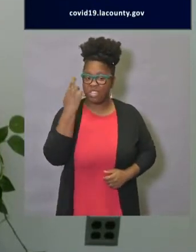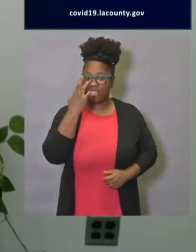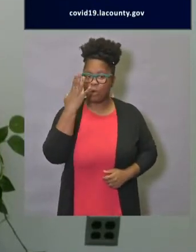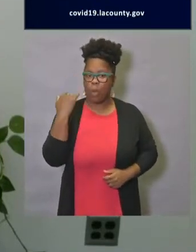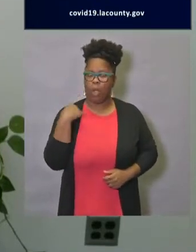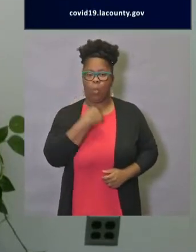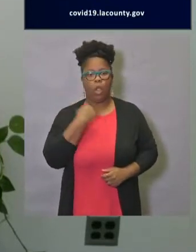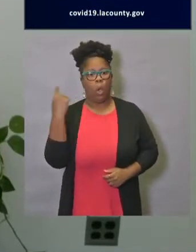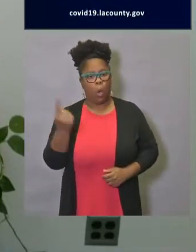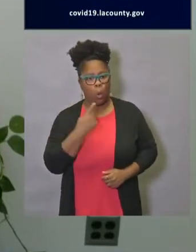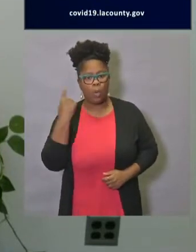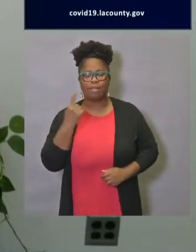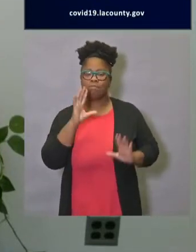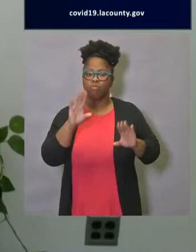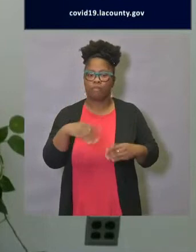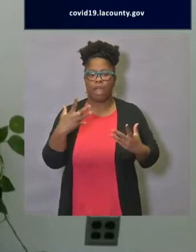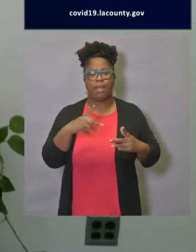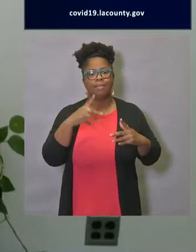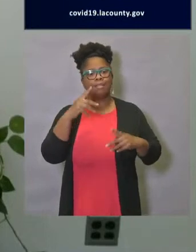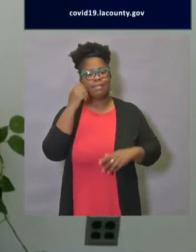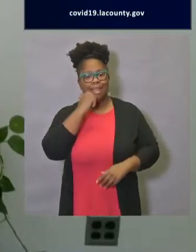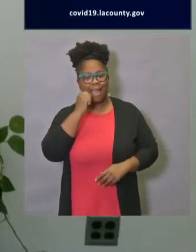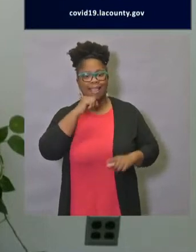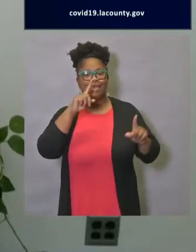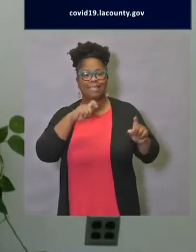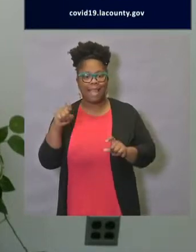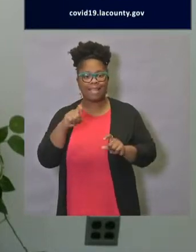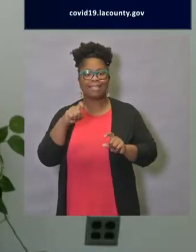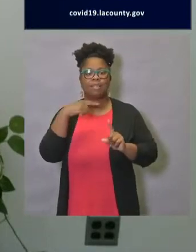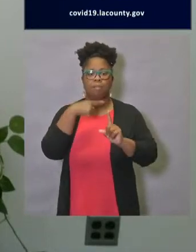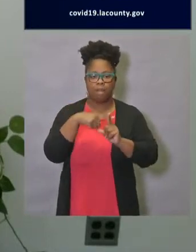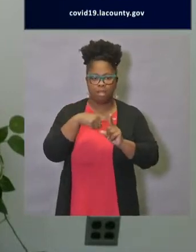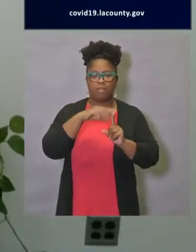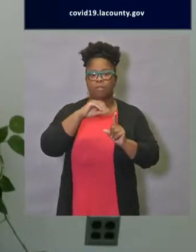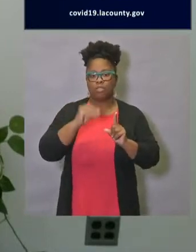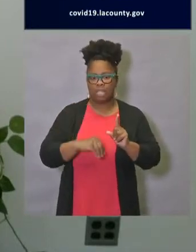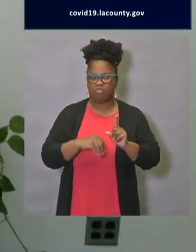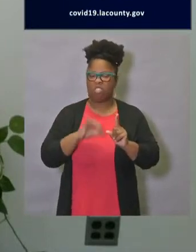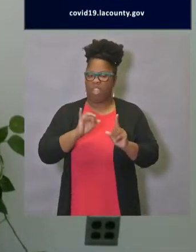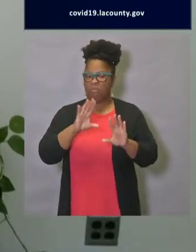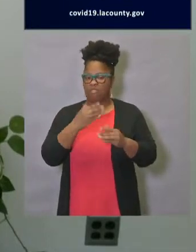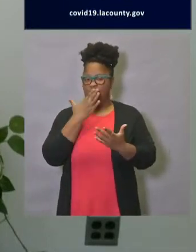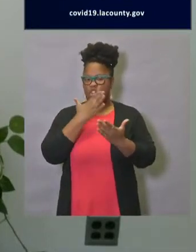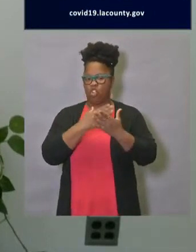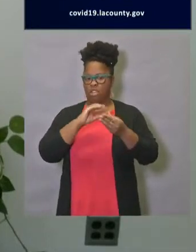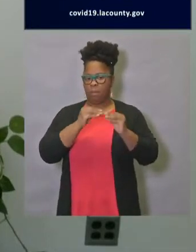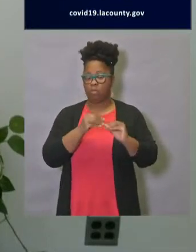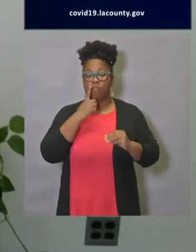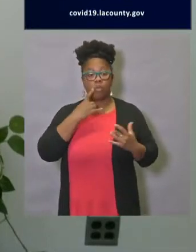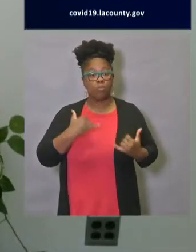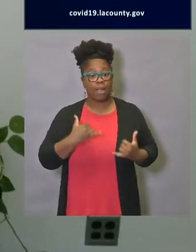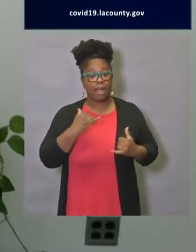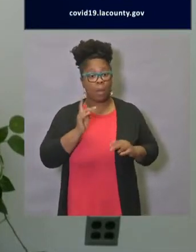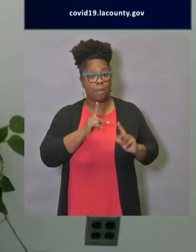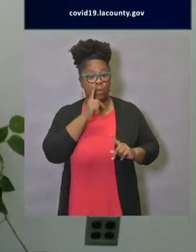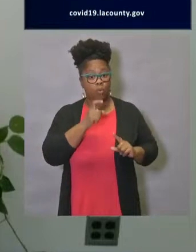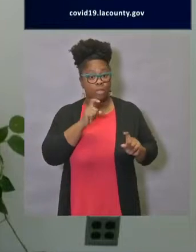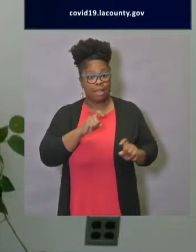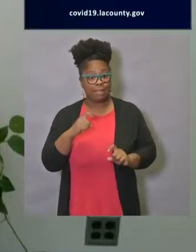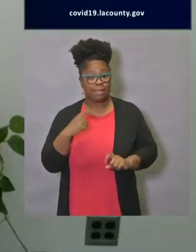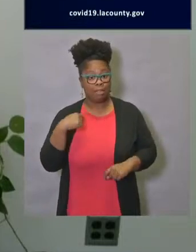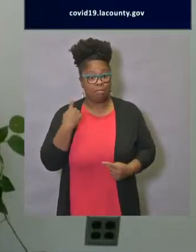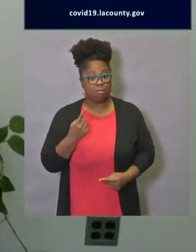on the daily test positivity rate, is that gives us a good indication as well. So right now, of the people getting tested the past few